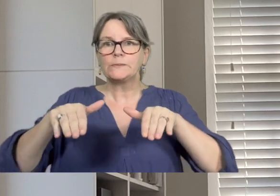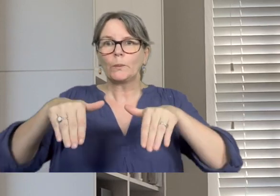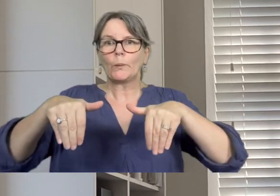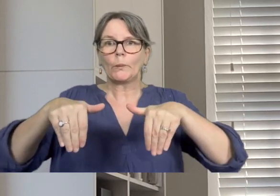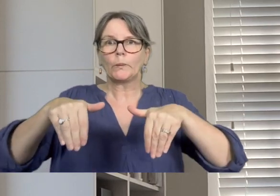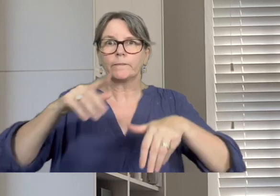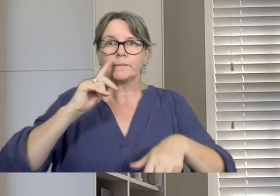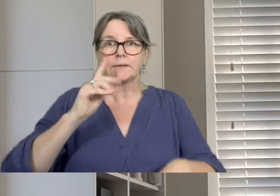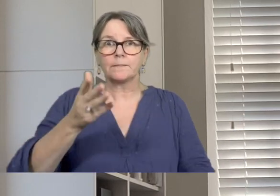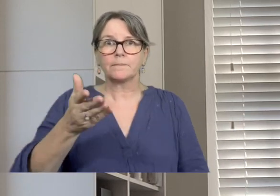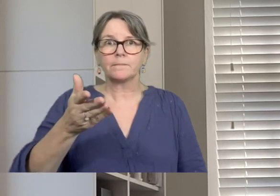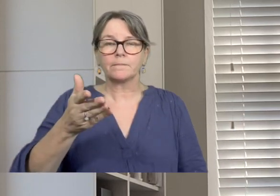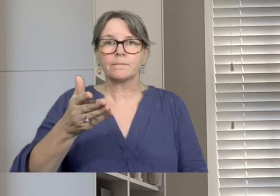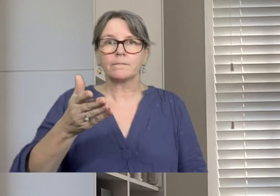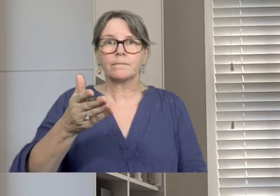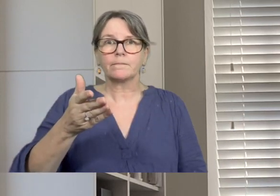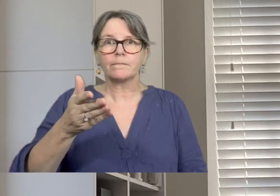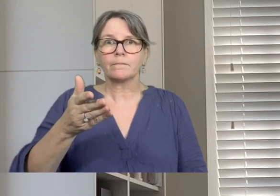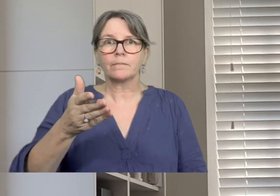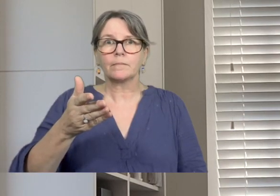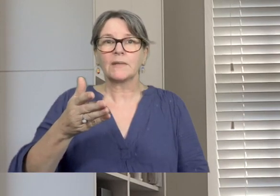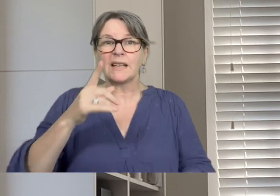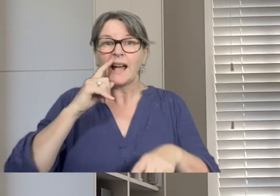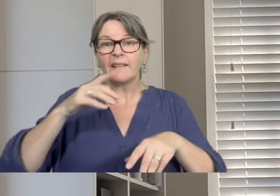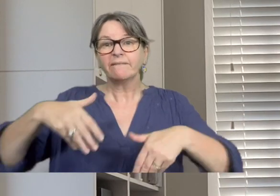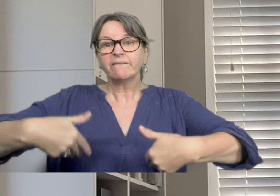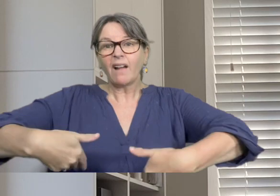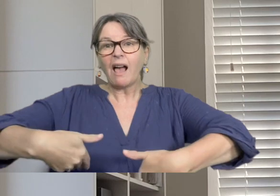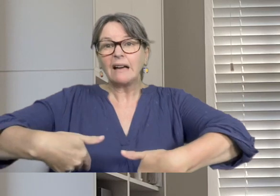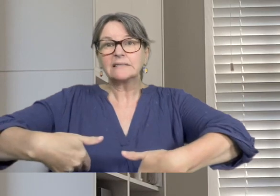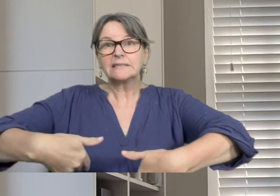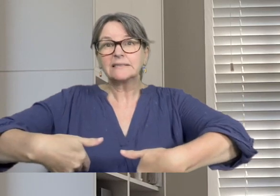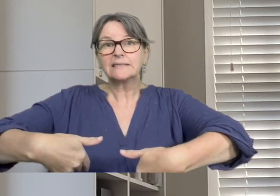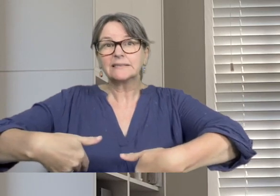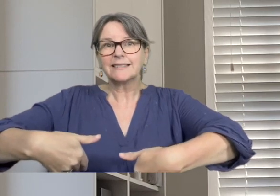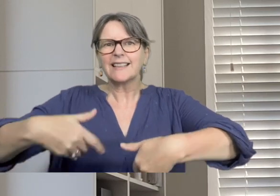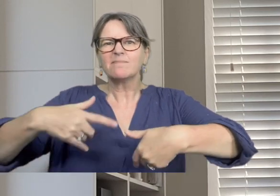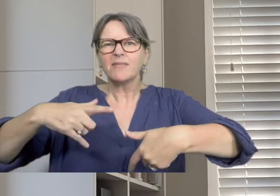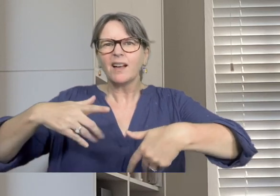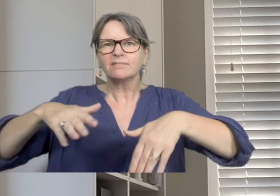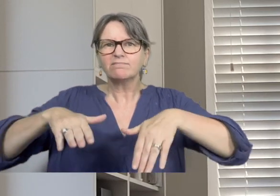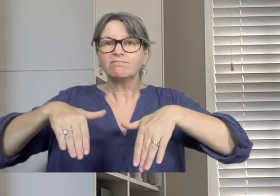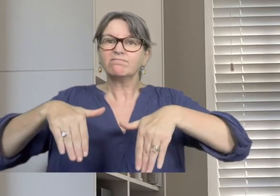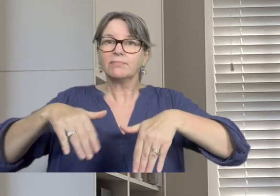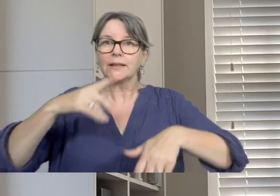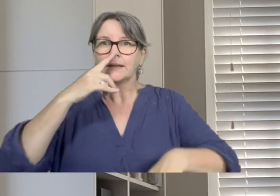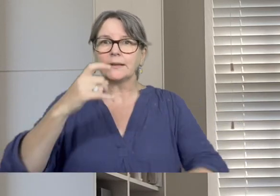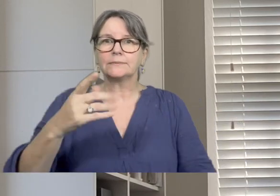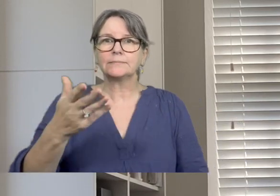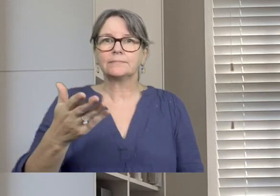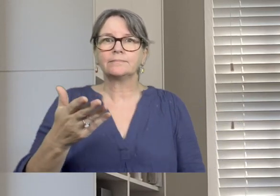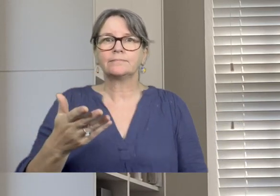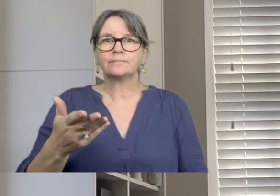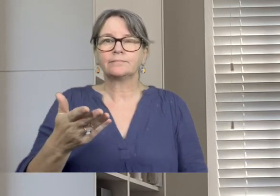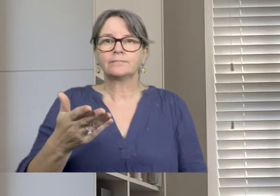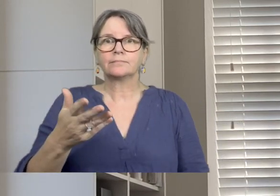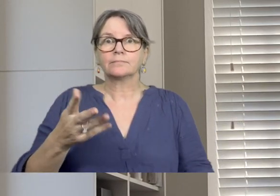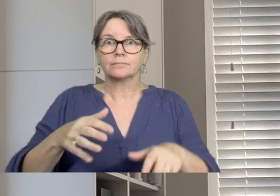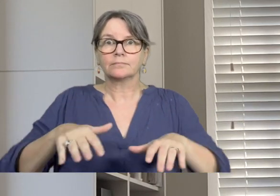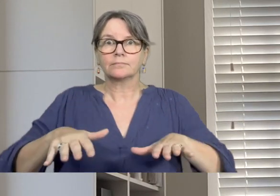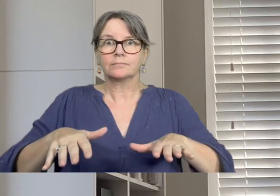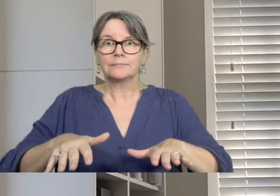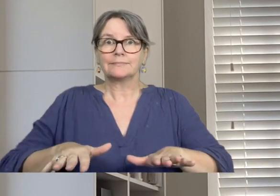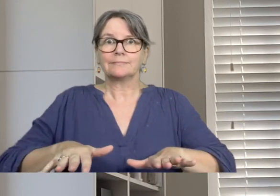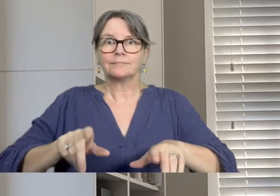one. We're going to tuck those toes underneath. You can do it flat on if you wish. If the toes are a little sore, we're going to take a breath in. As we breathe out, roll the